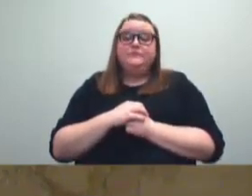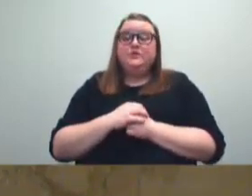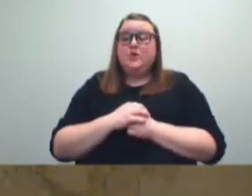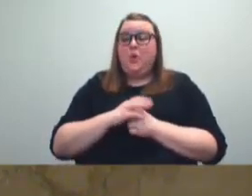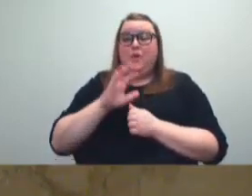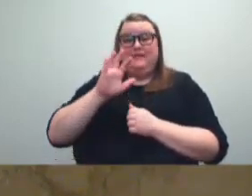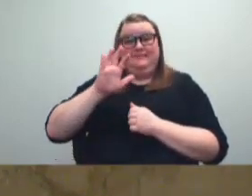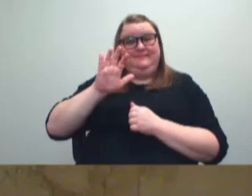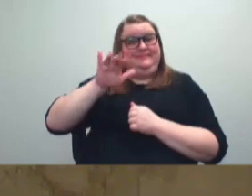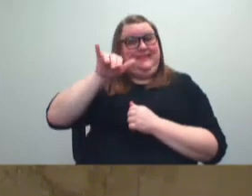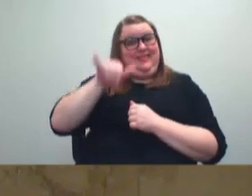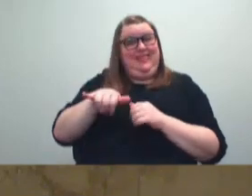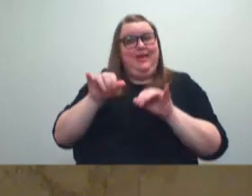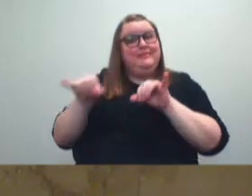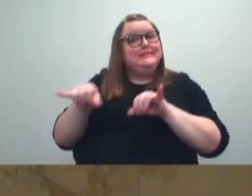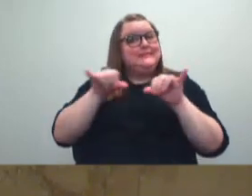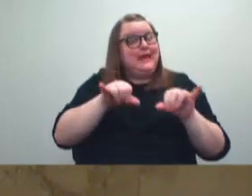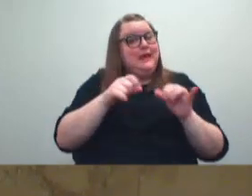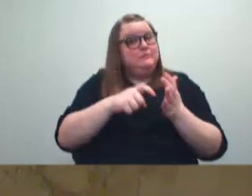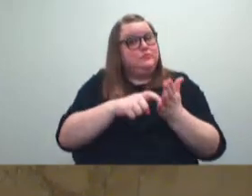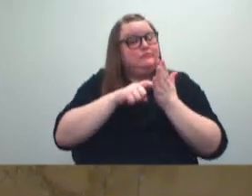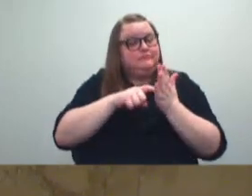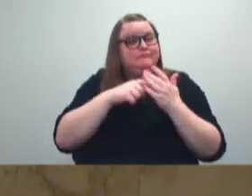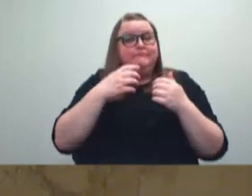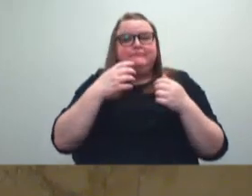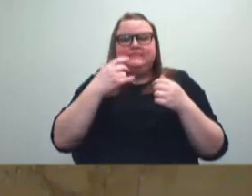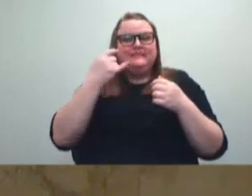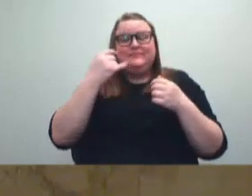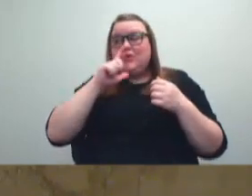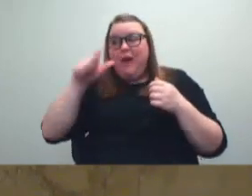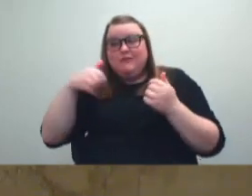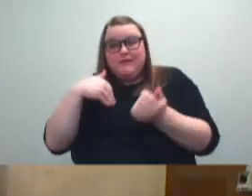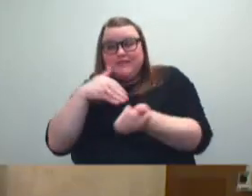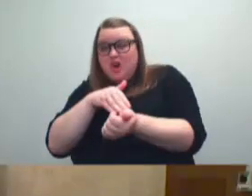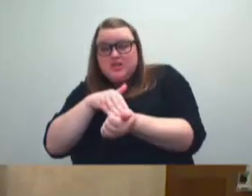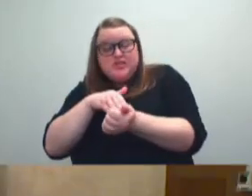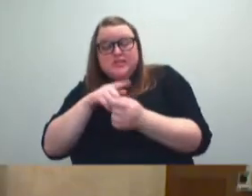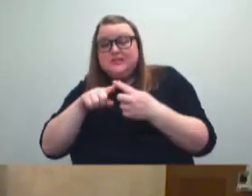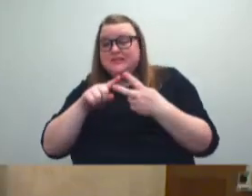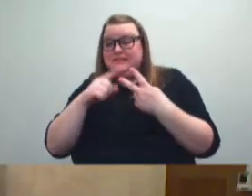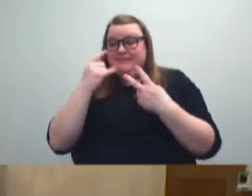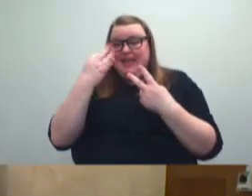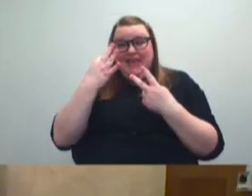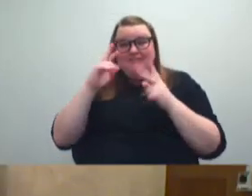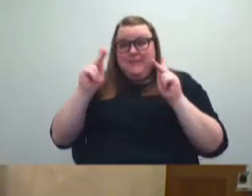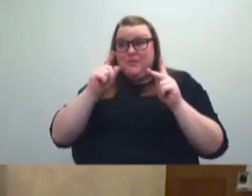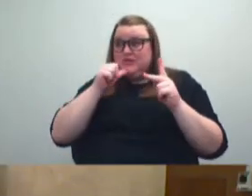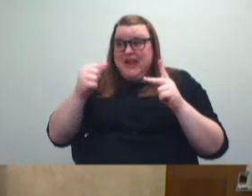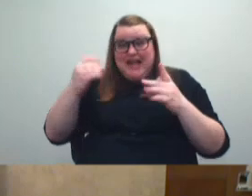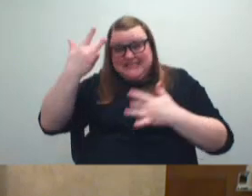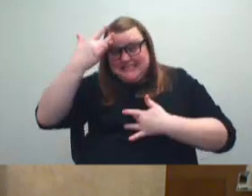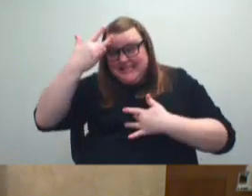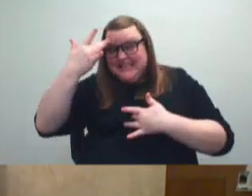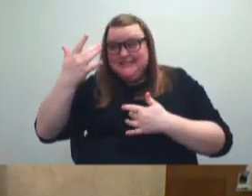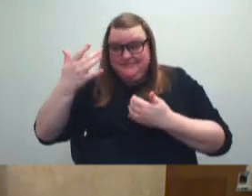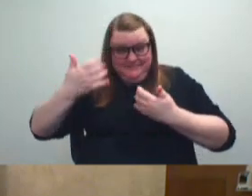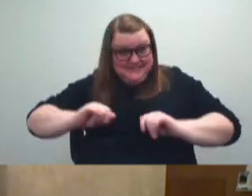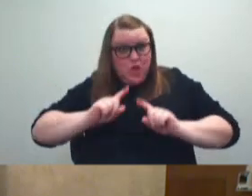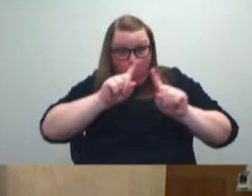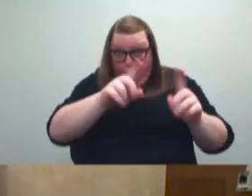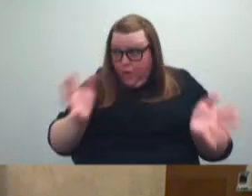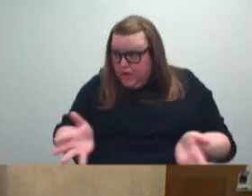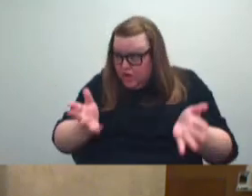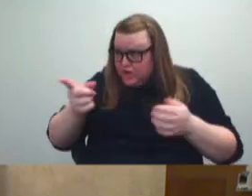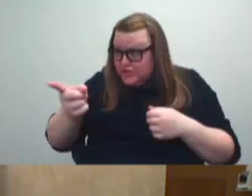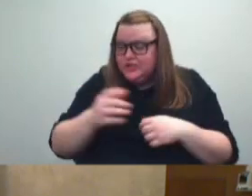don't need a doctor and you're encouraging people, even if they don't have symptoms, to come, Dawn? For our drive-through testing, you do